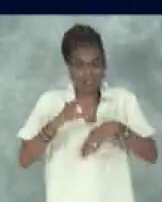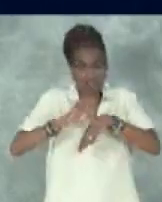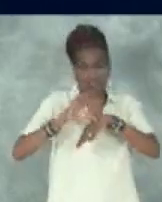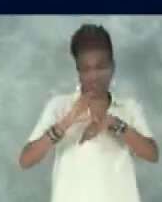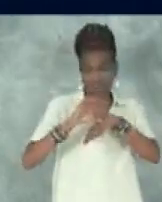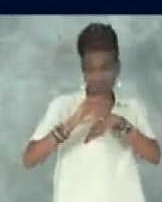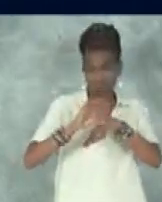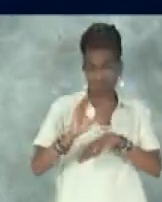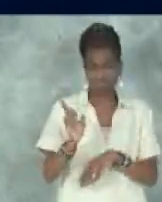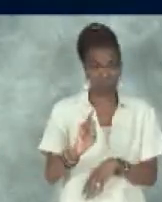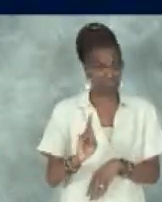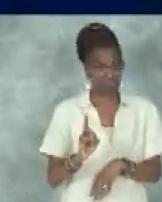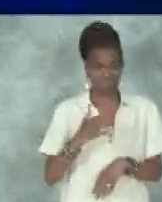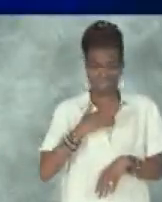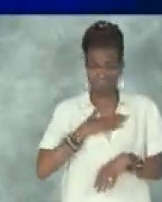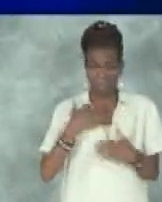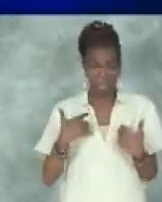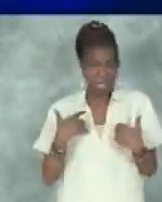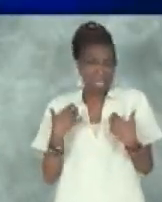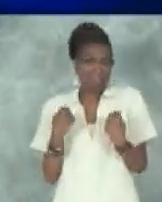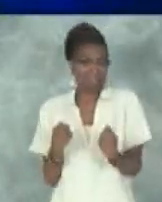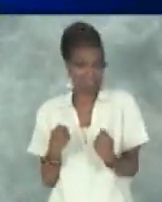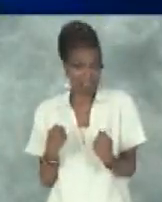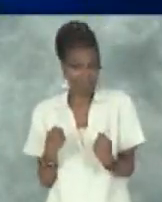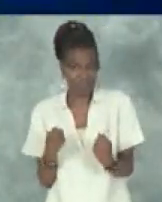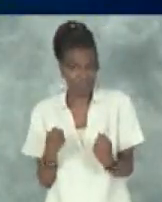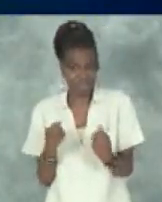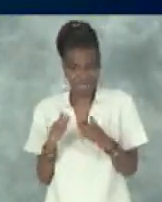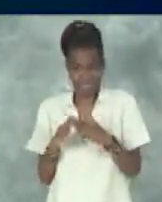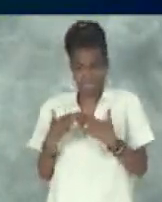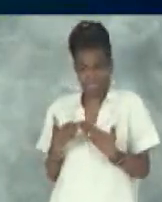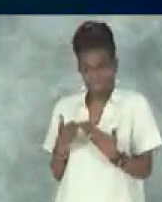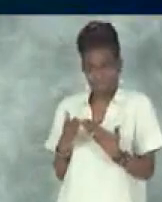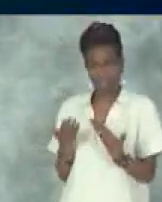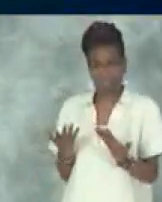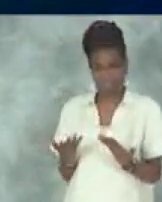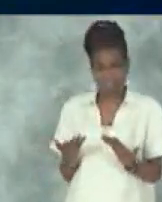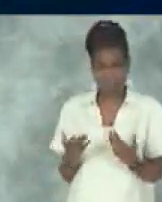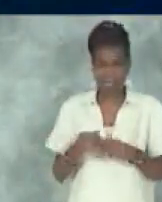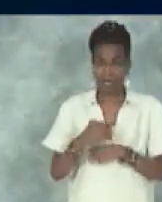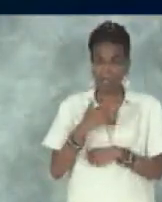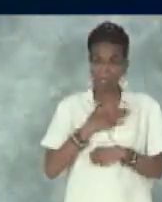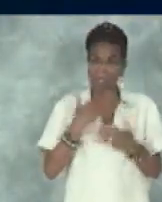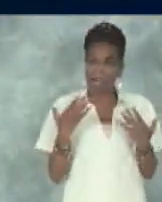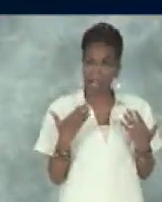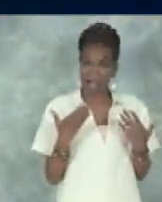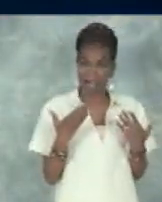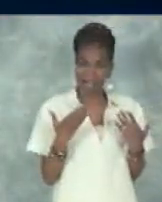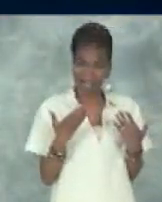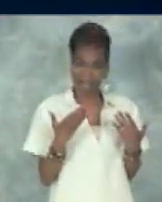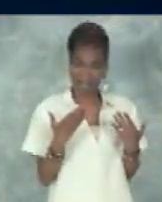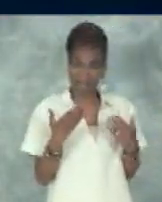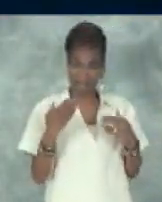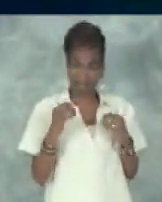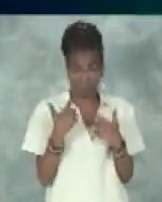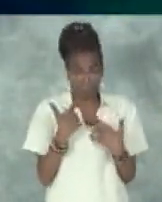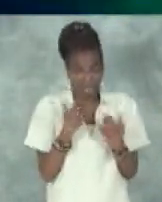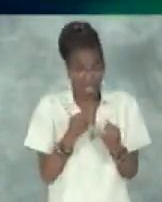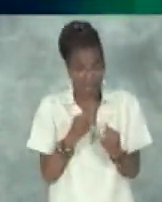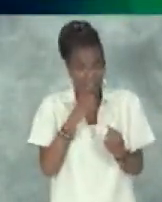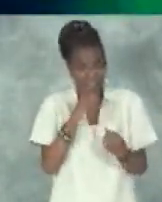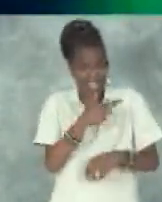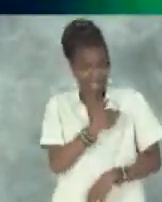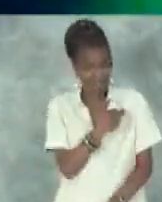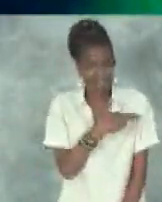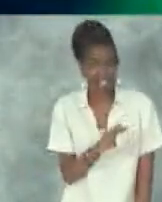My confidence is not necessarily in this book. My confidence is not in my religion. My confidence